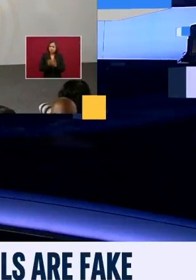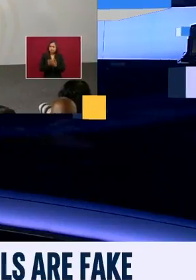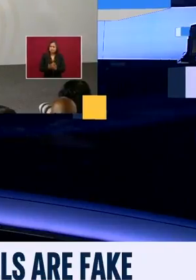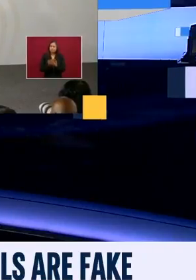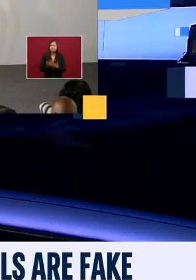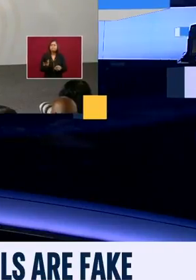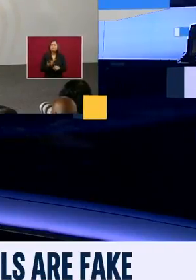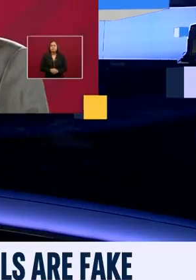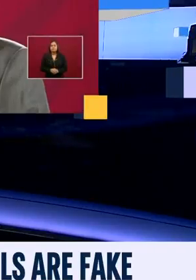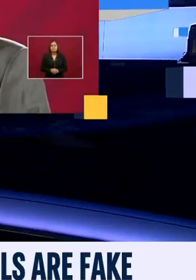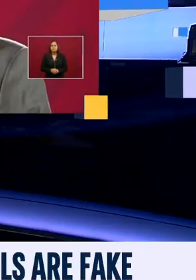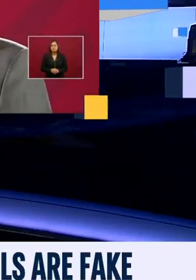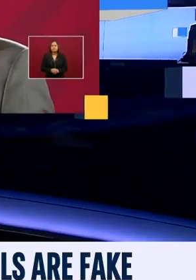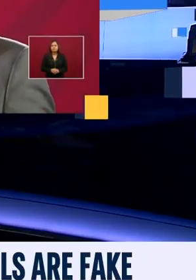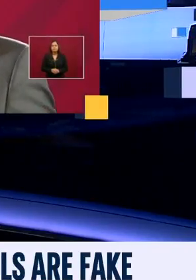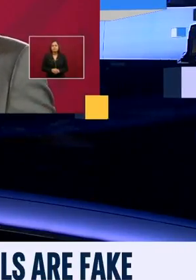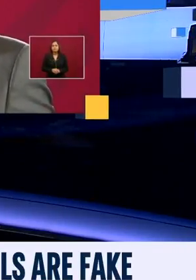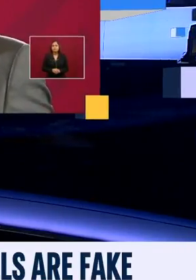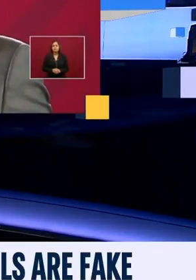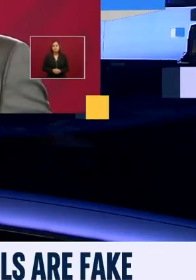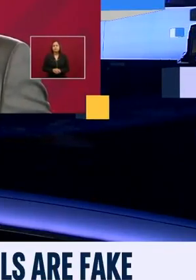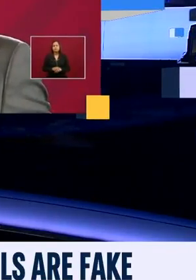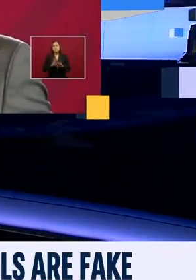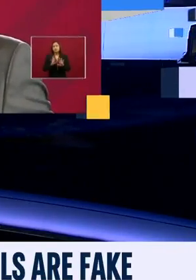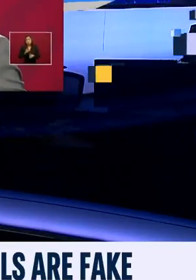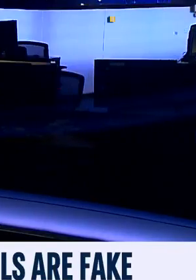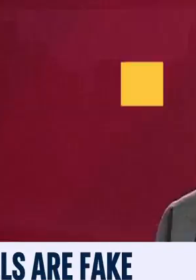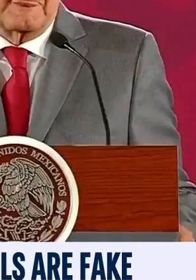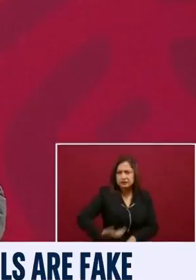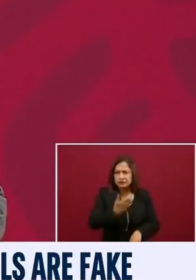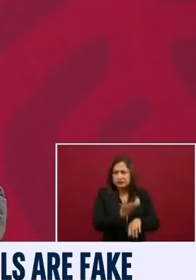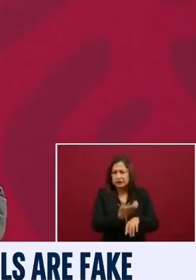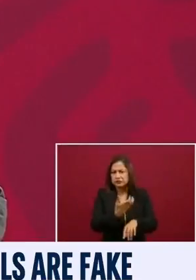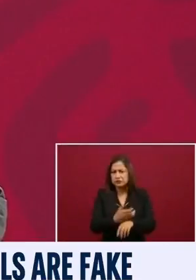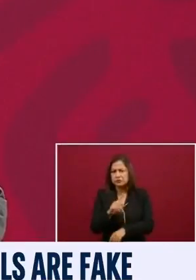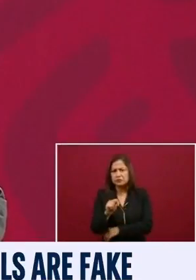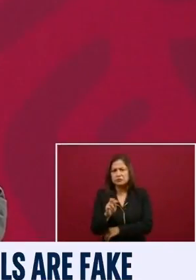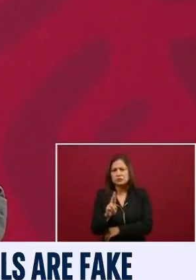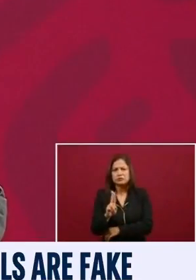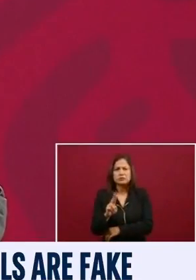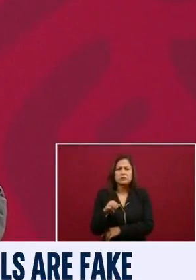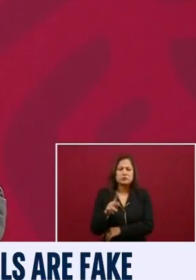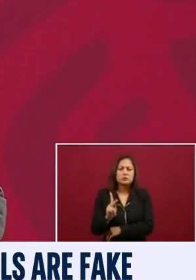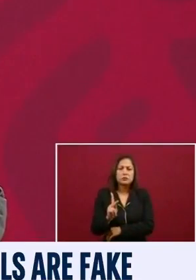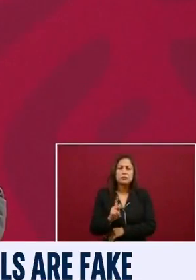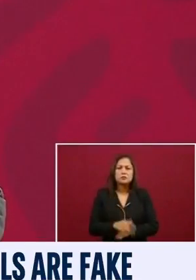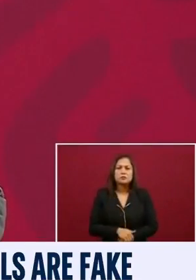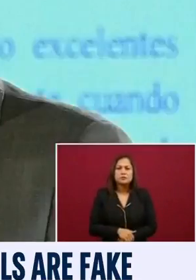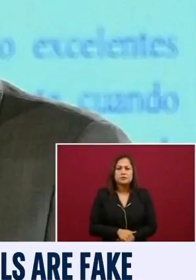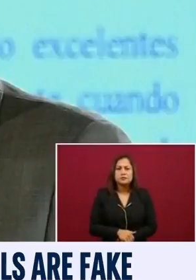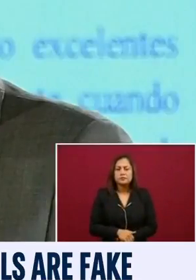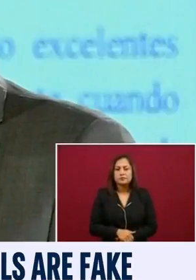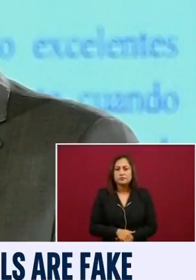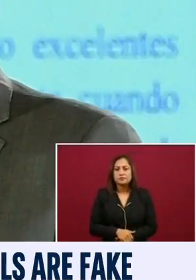and claiming that most domestic violence calls are fake in his country. This comes despite a rise in femicide since the beginning of Mexico's